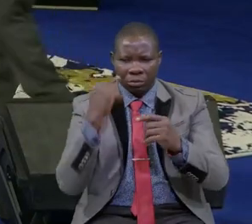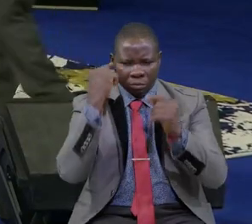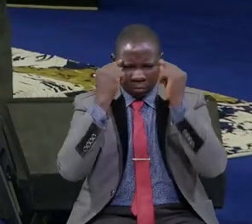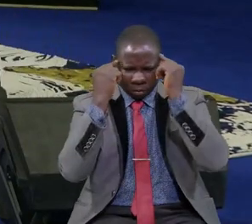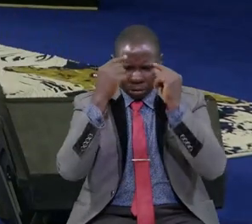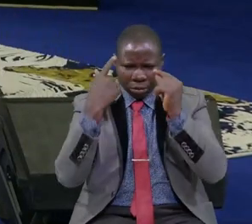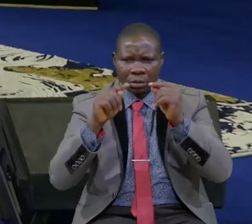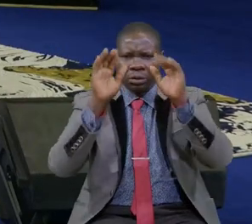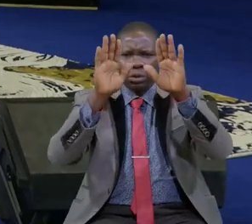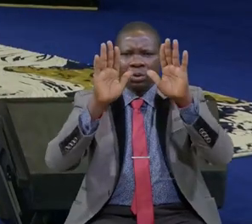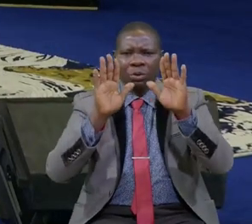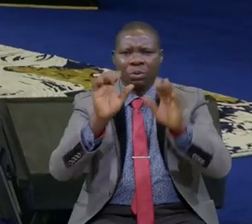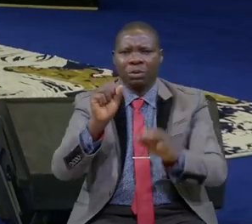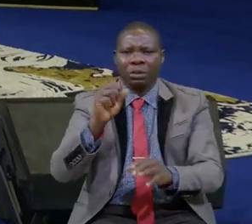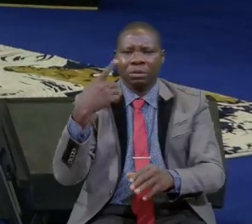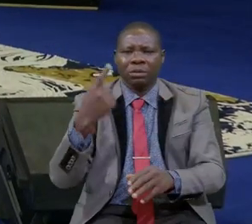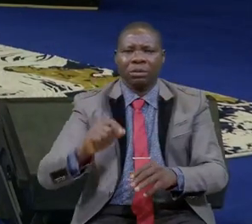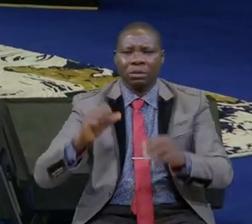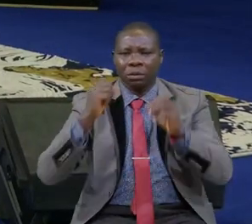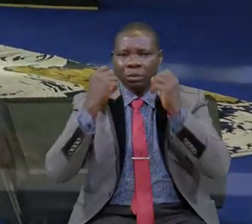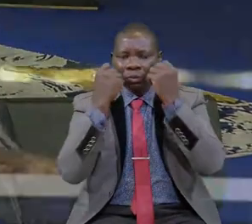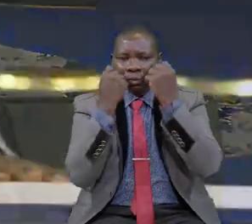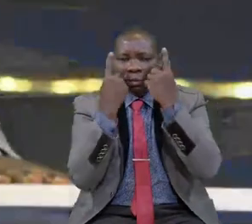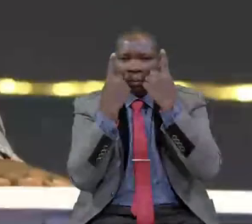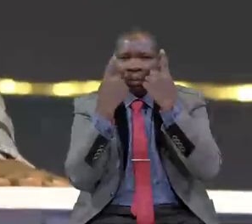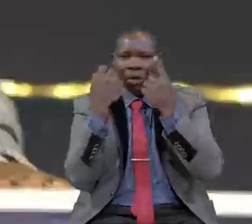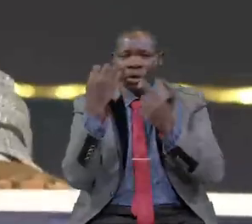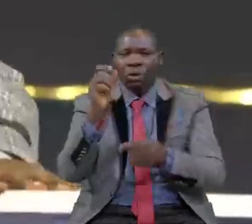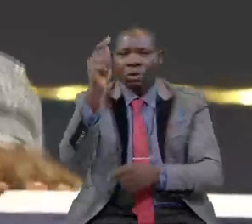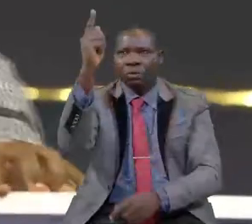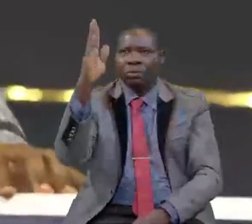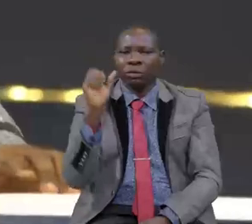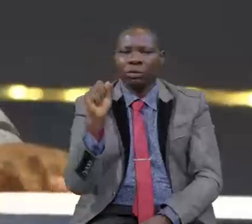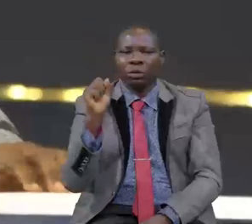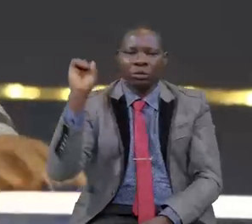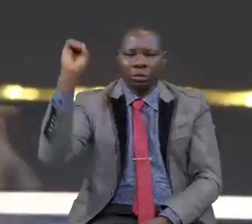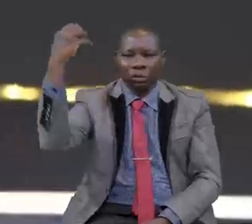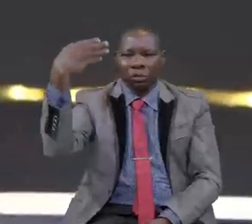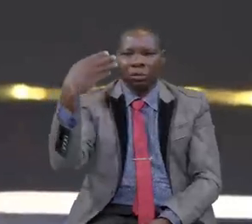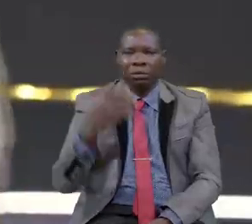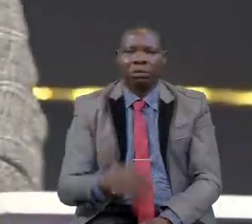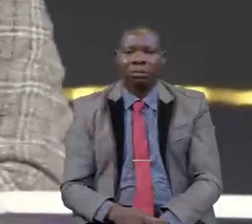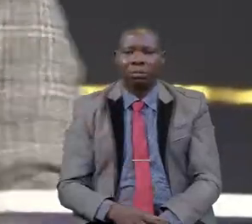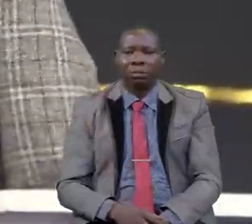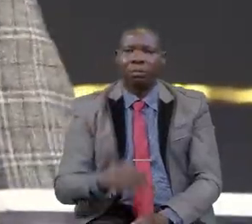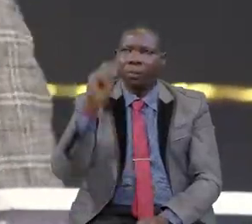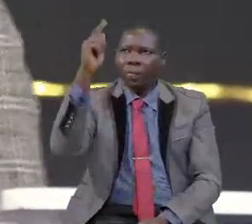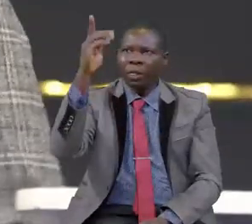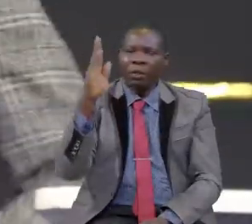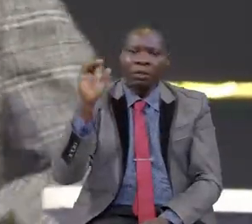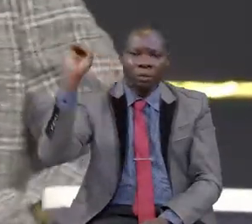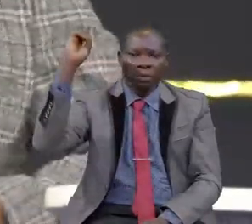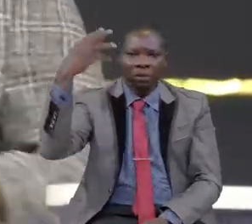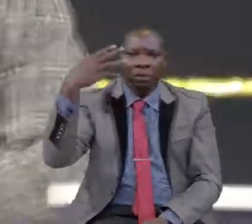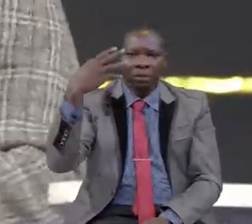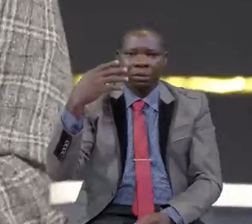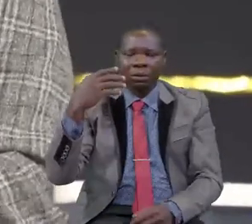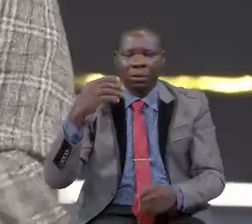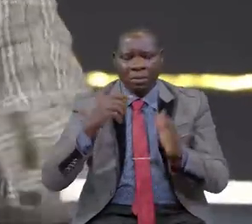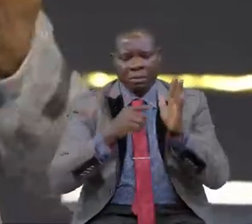the marvels of God's grace. God's grace manifested on